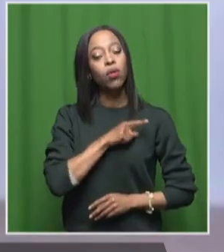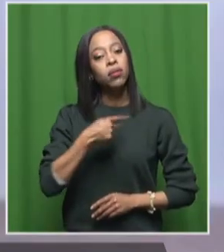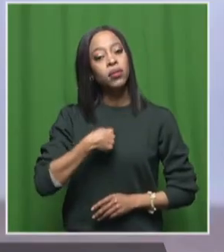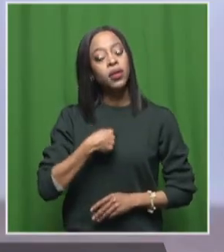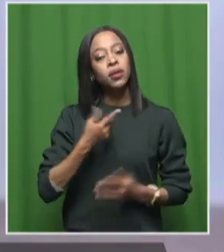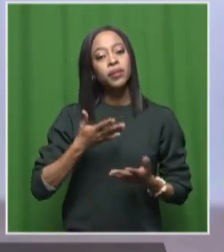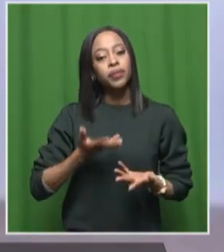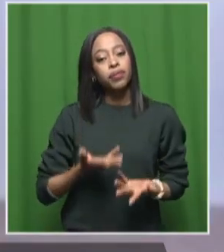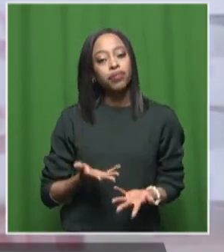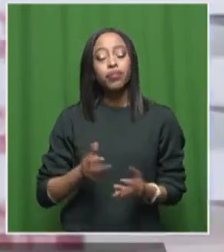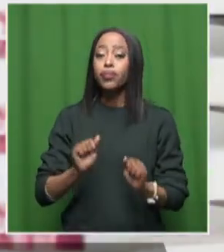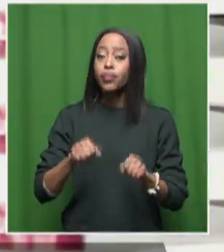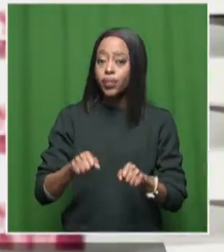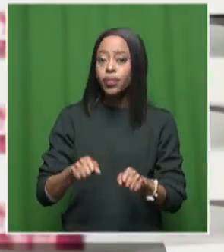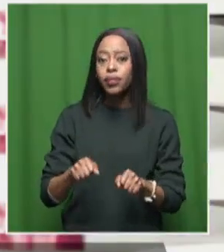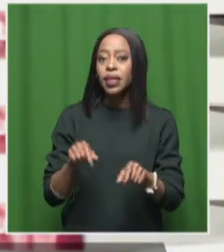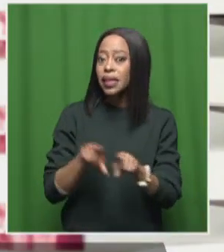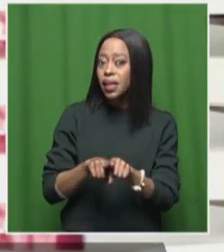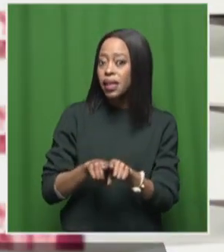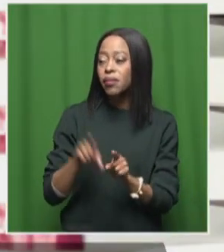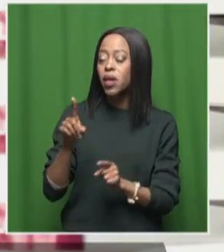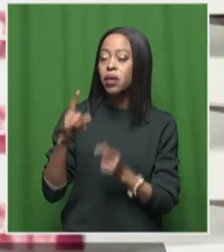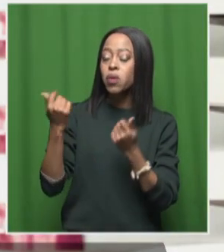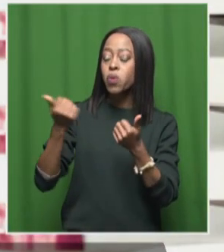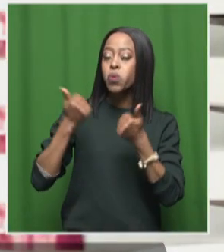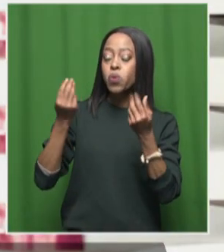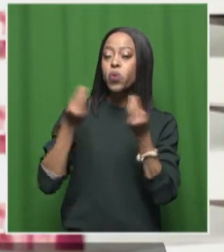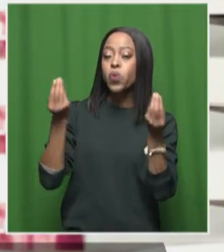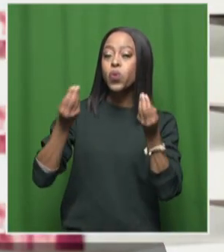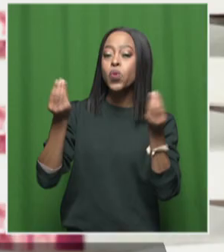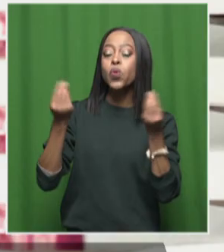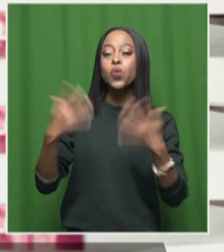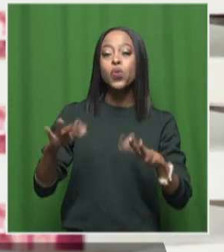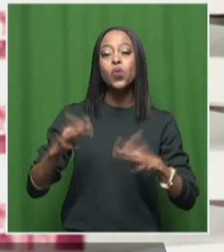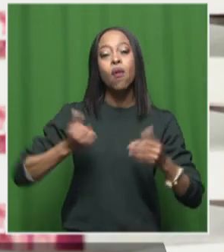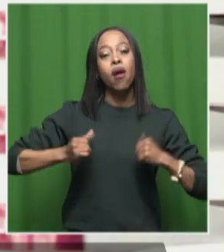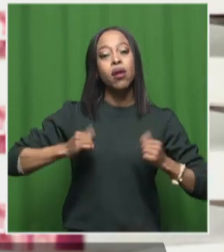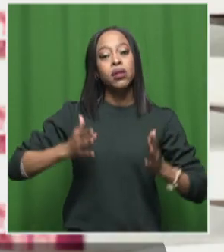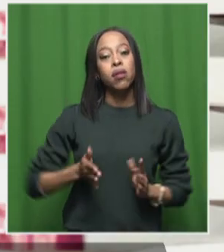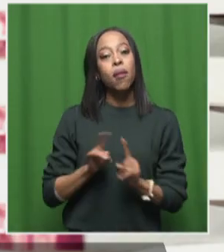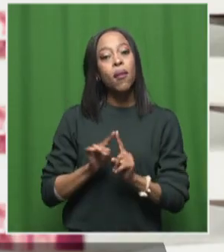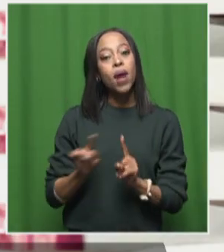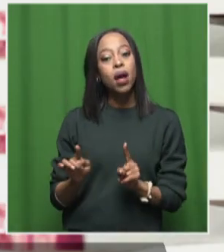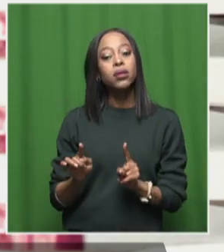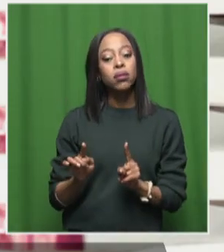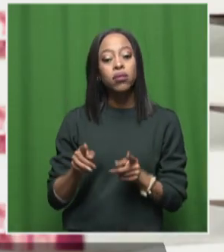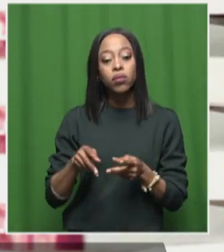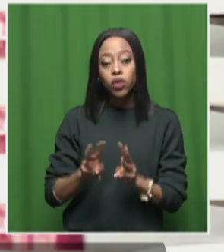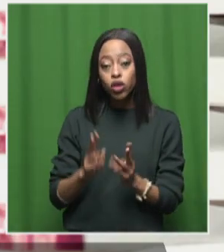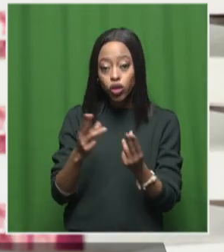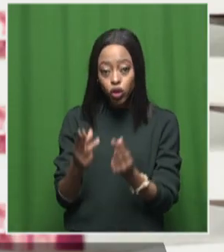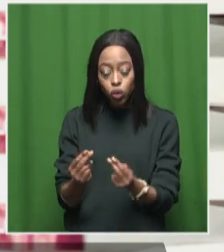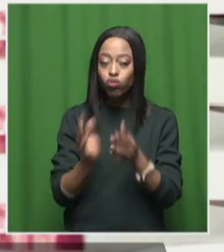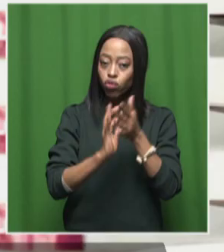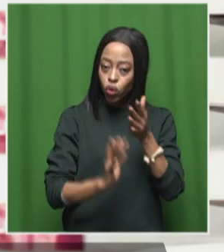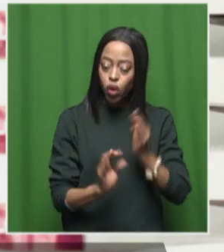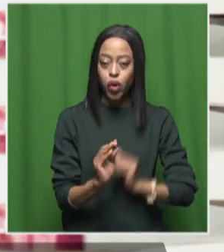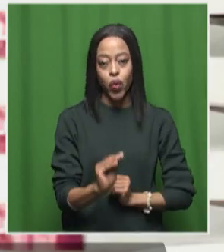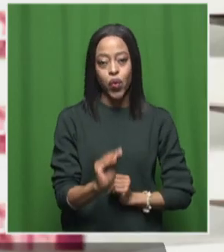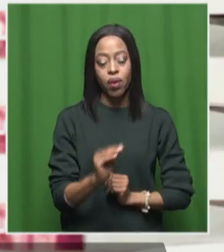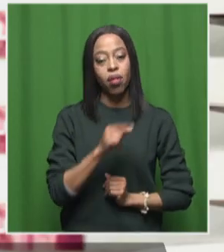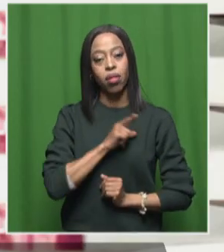really, despite the fact that he became one of the well-known actors in the country, behind his acting prowess, there was always a story. So that's